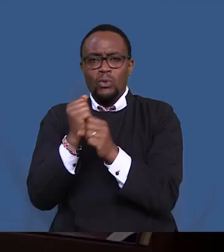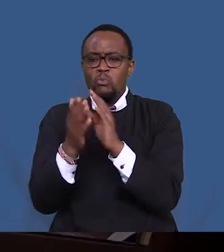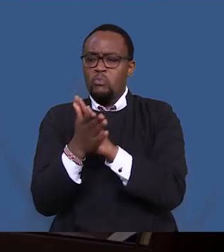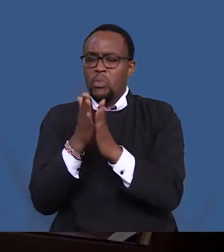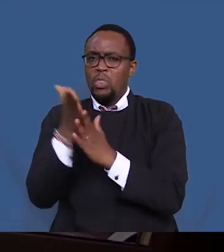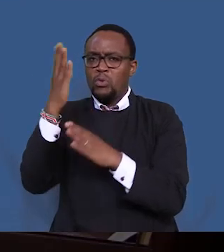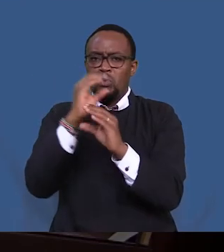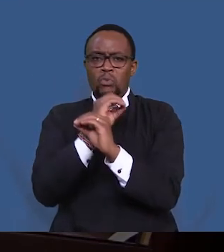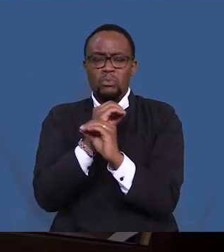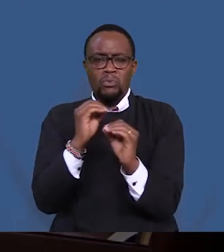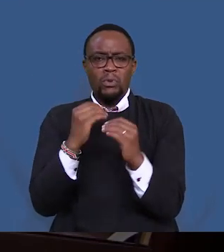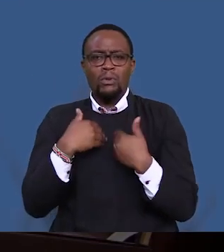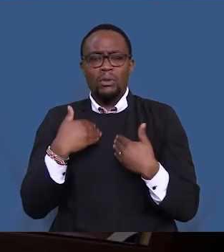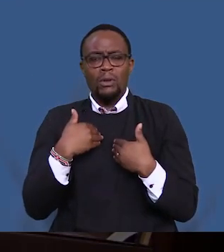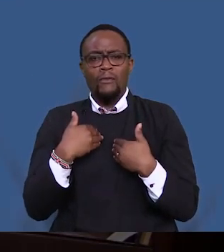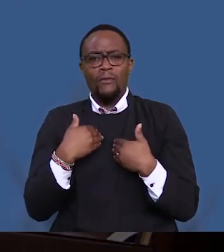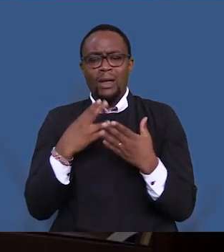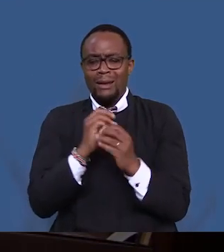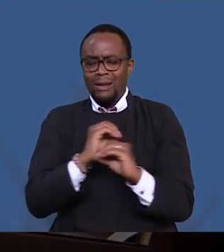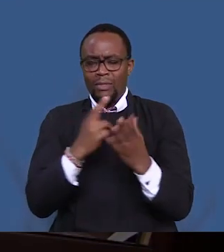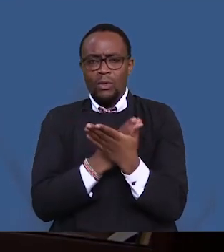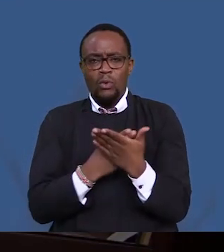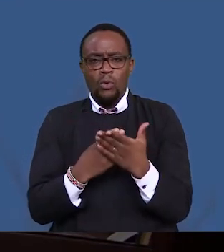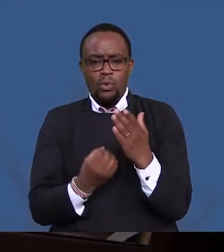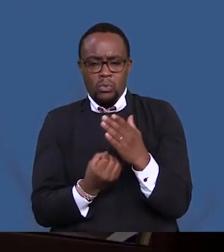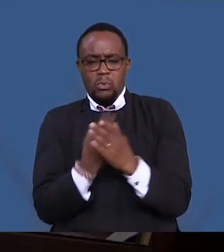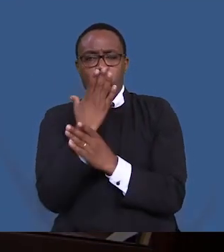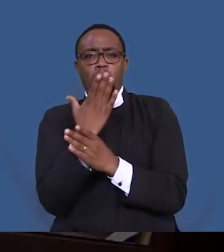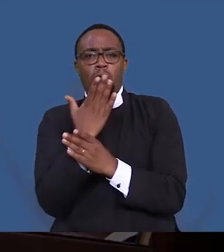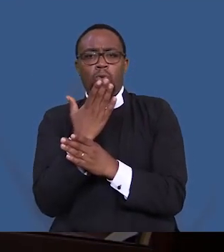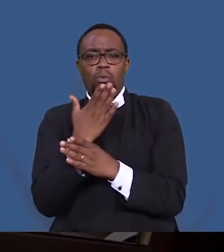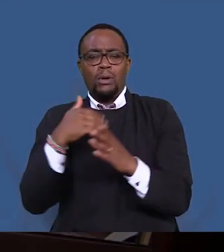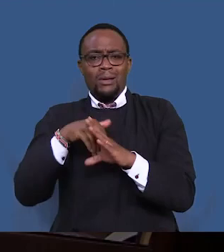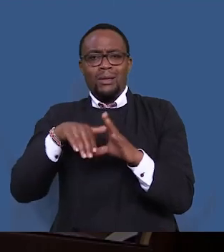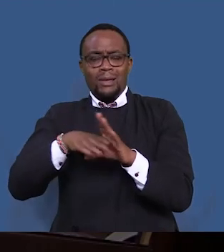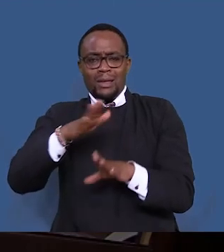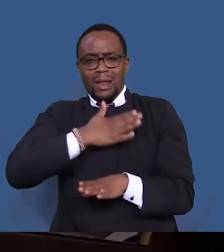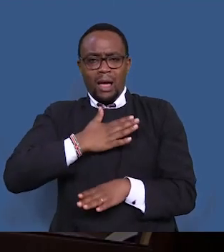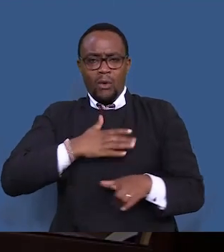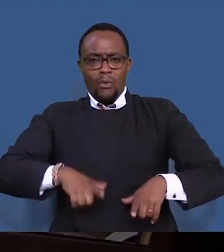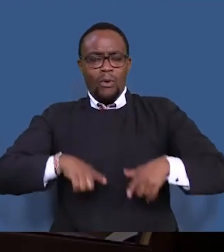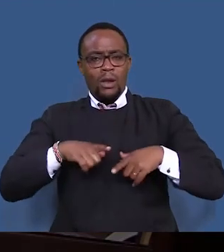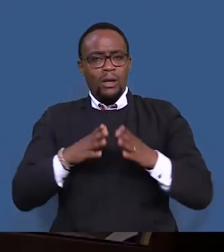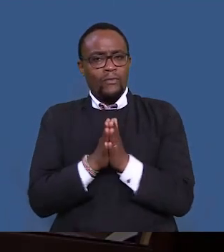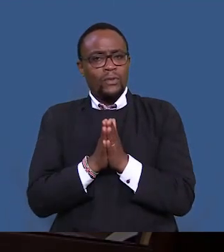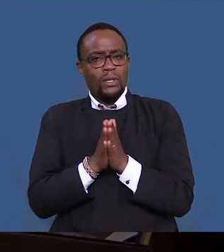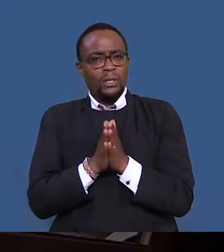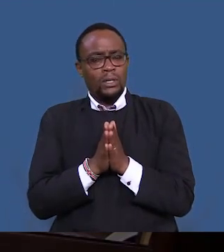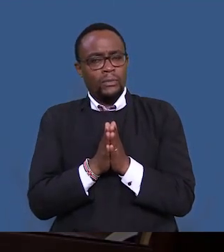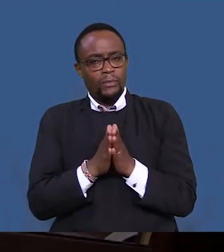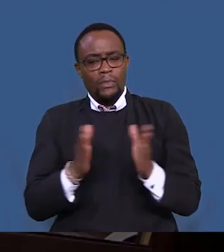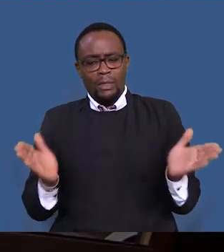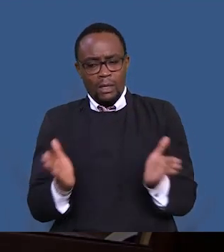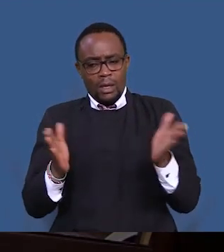whom nothing is strong, nothing is holy, increase and multiply upon us the mercy that thou, being our ruler